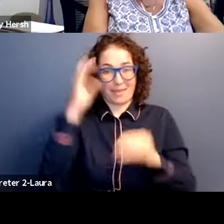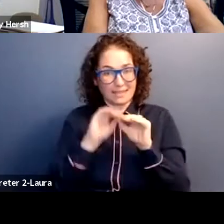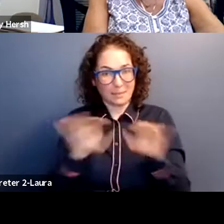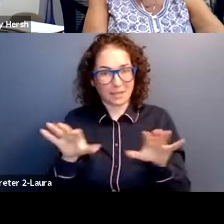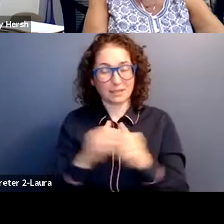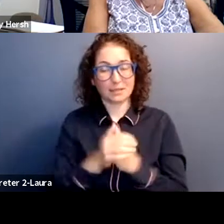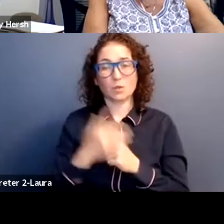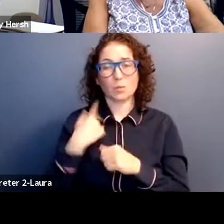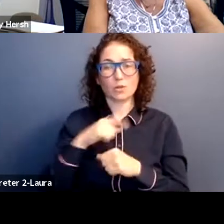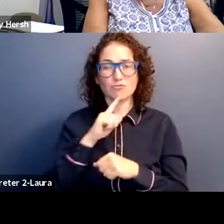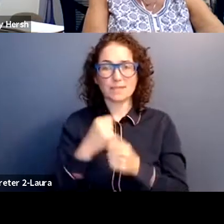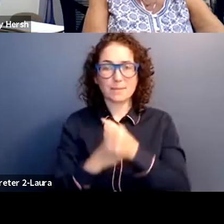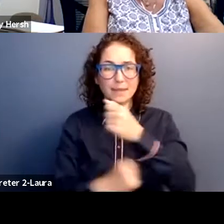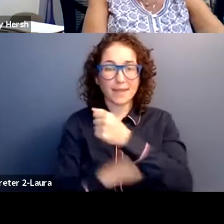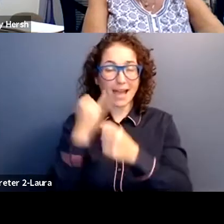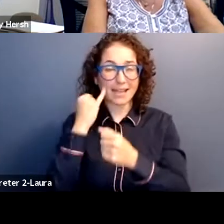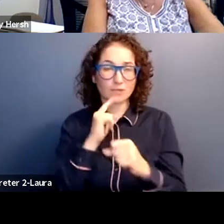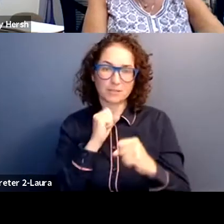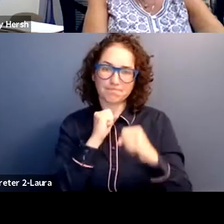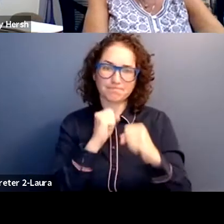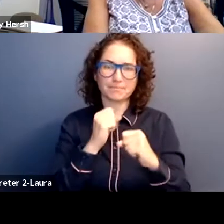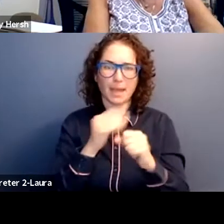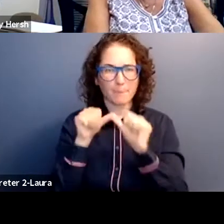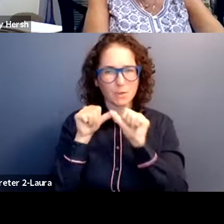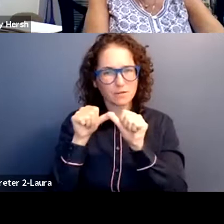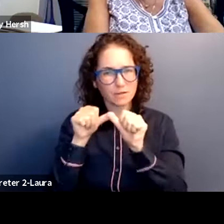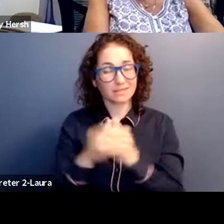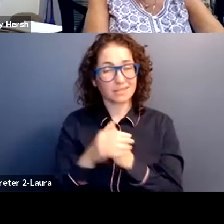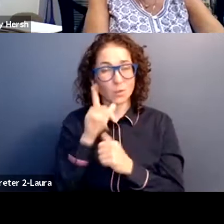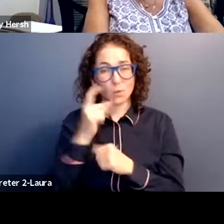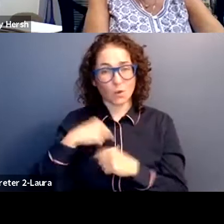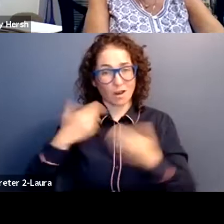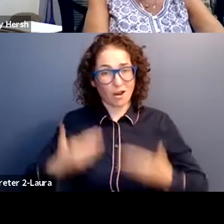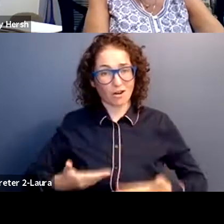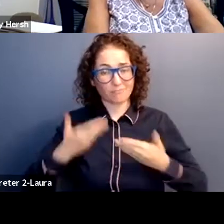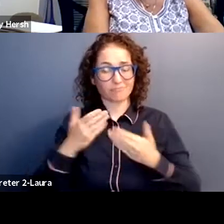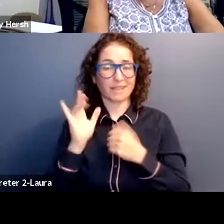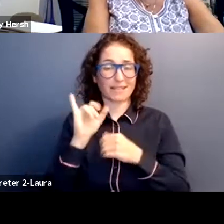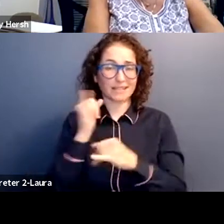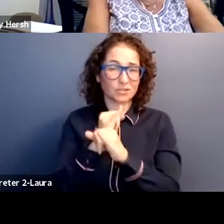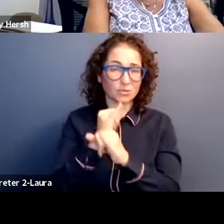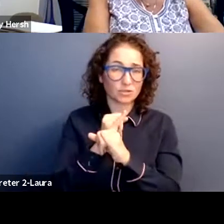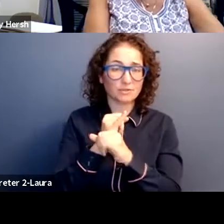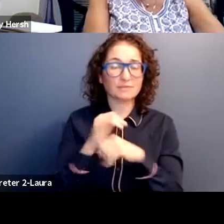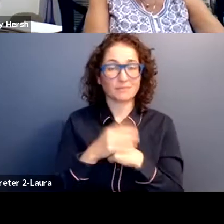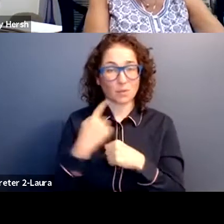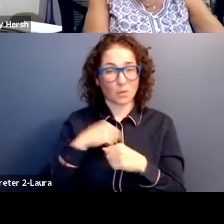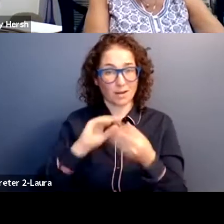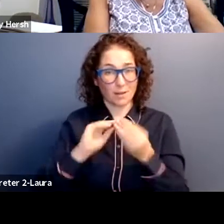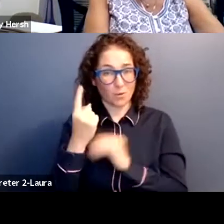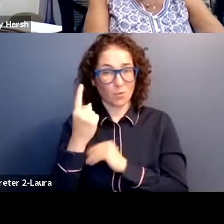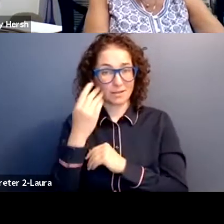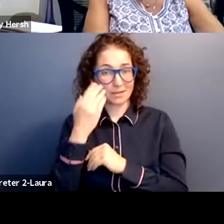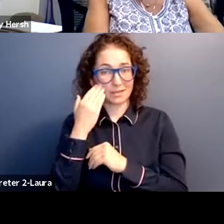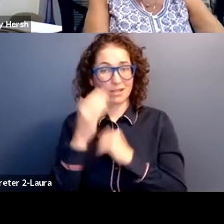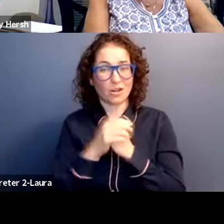was built on the idea of resiliency and perseverance. And it's who we are. It's a fabric of what we are as an institution. We're number one in New York among